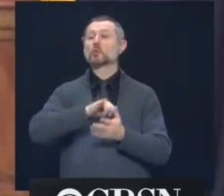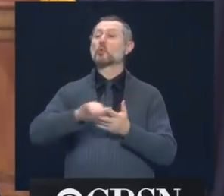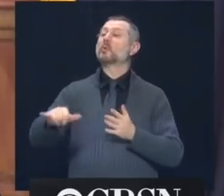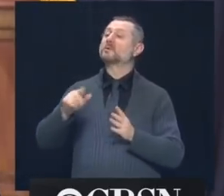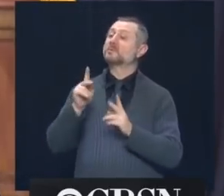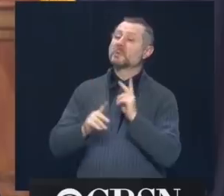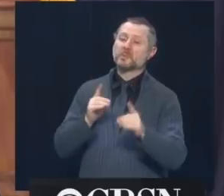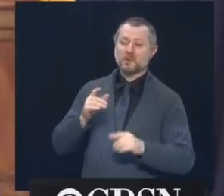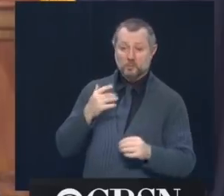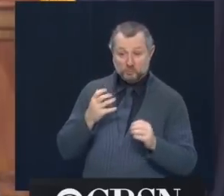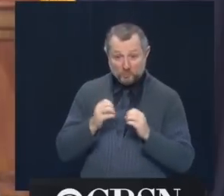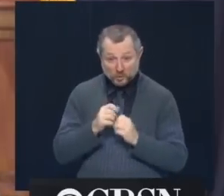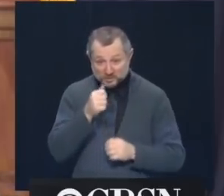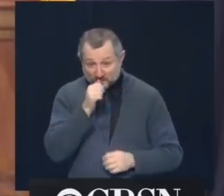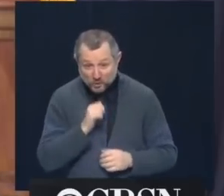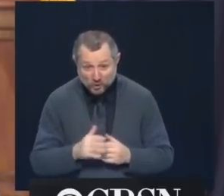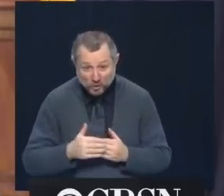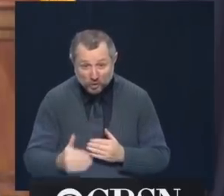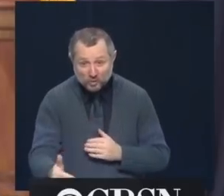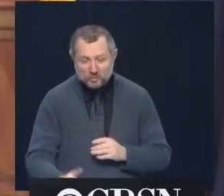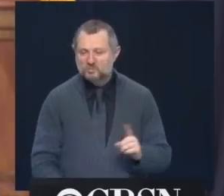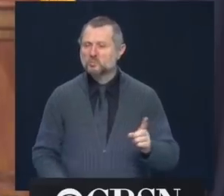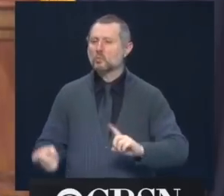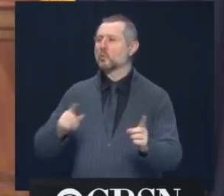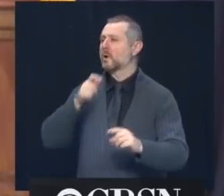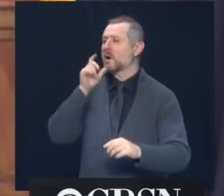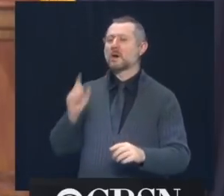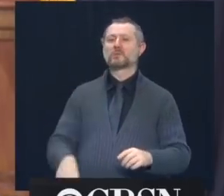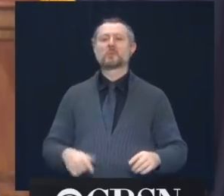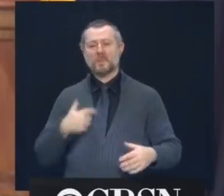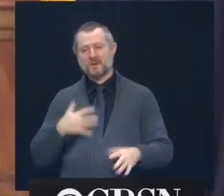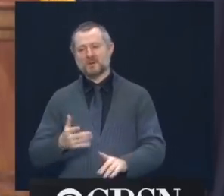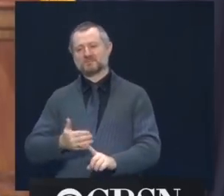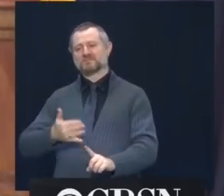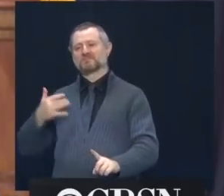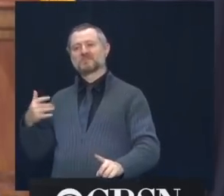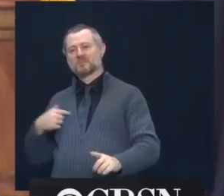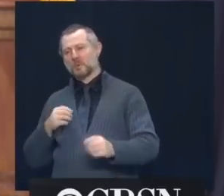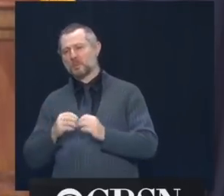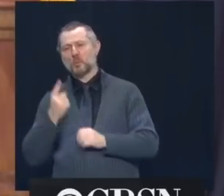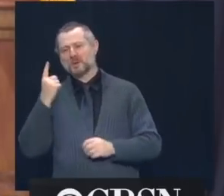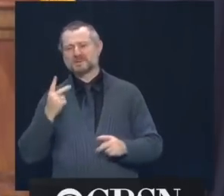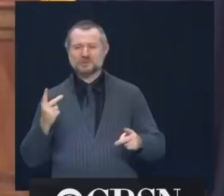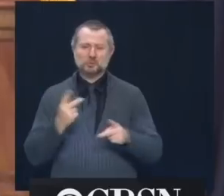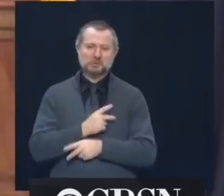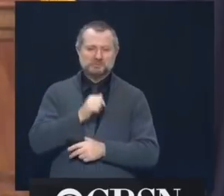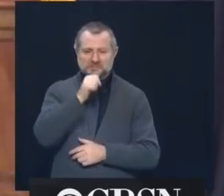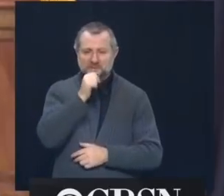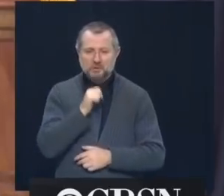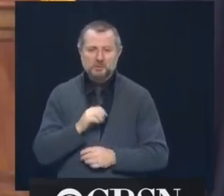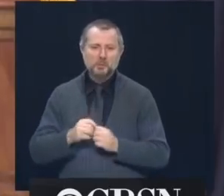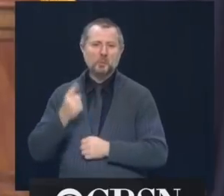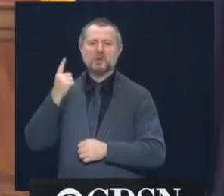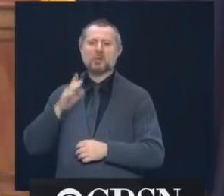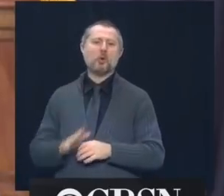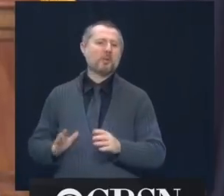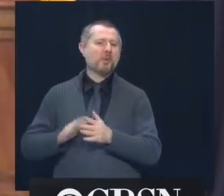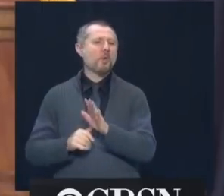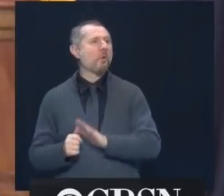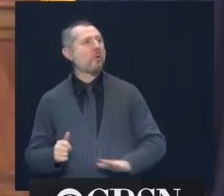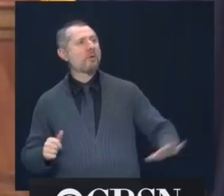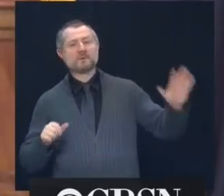pain. We bore more pain than any state in the nation. And as you heard from the